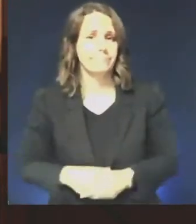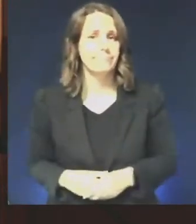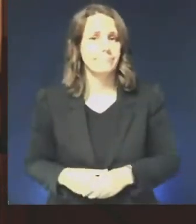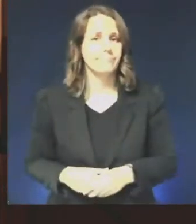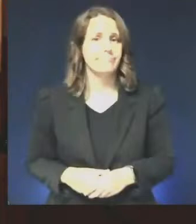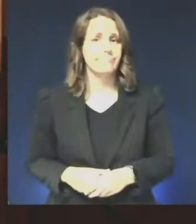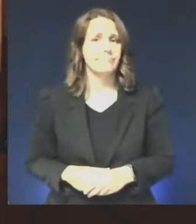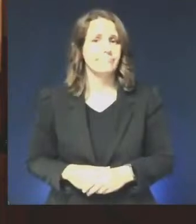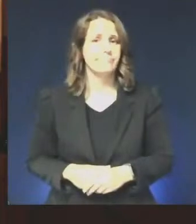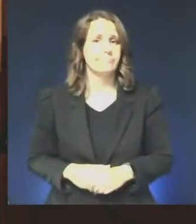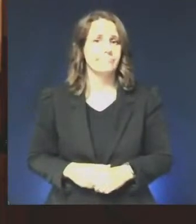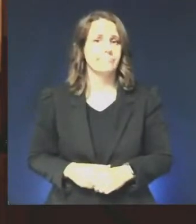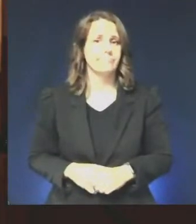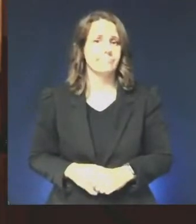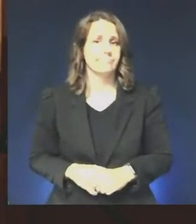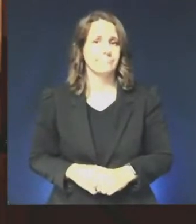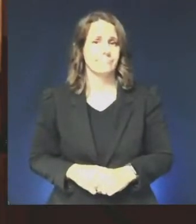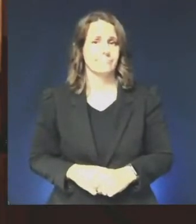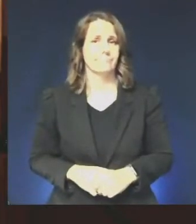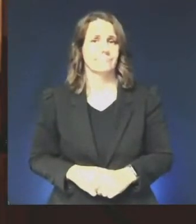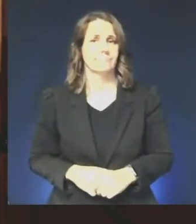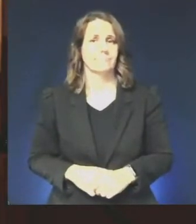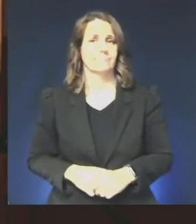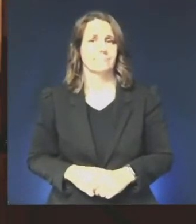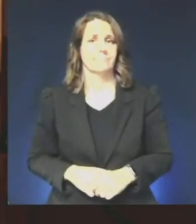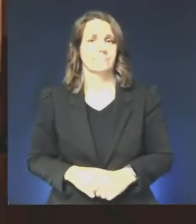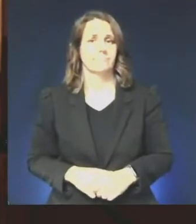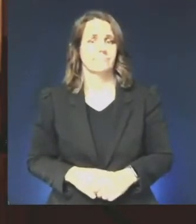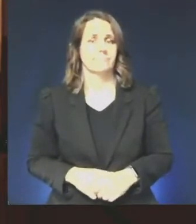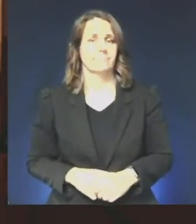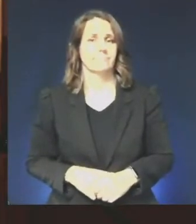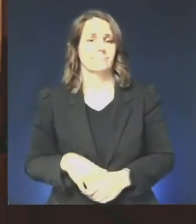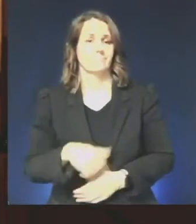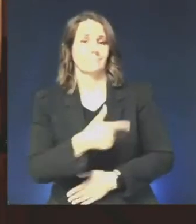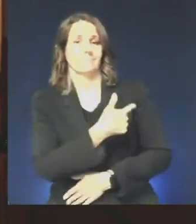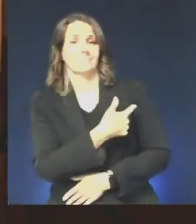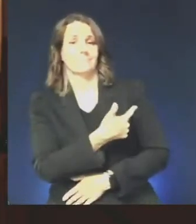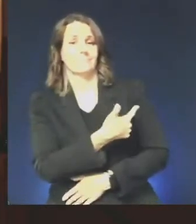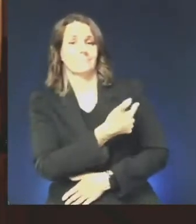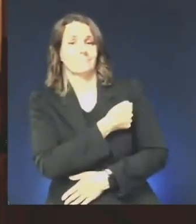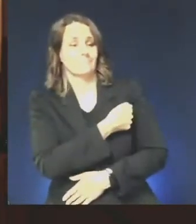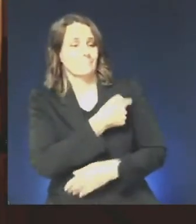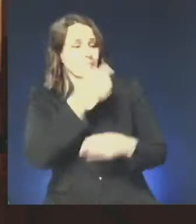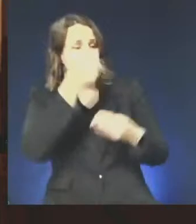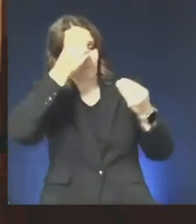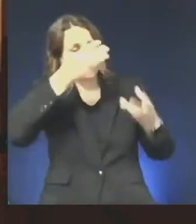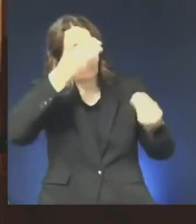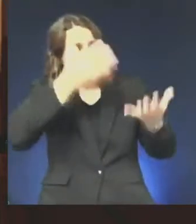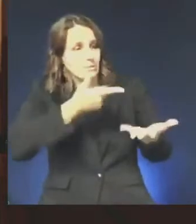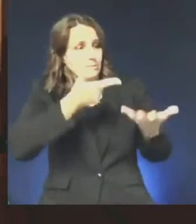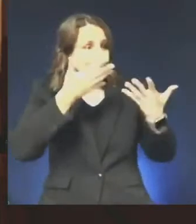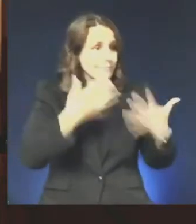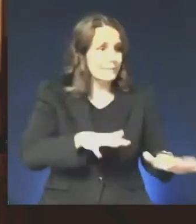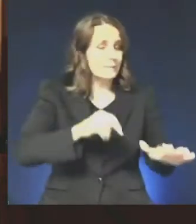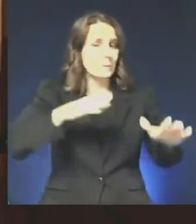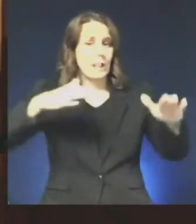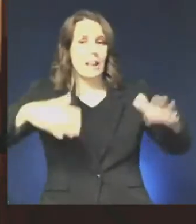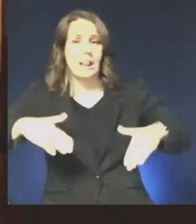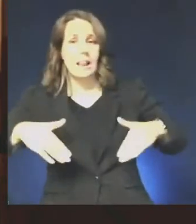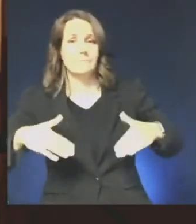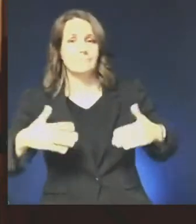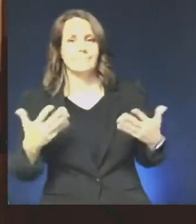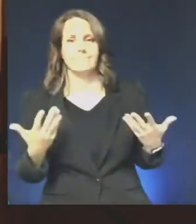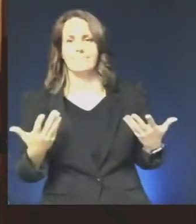happens when you go to college is you learn to live with a roommate, and all of the